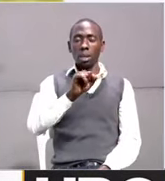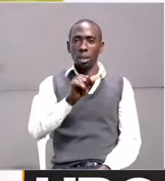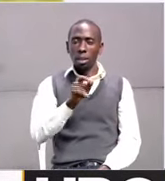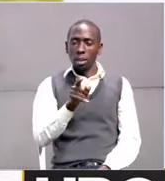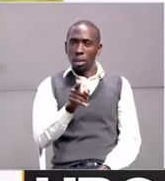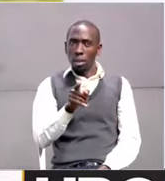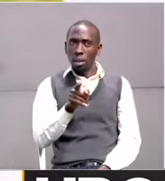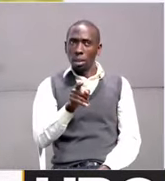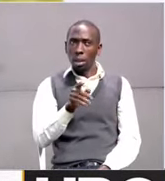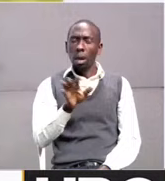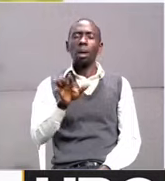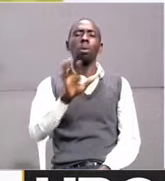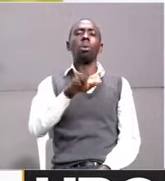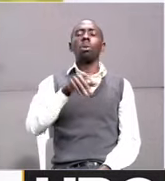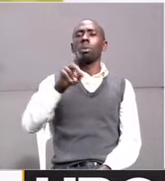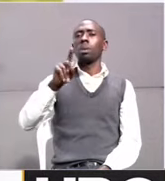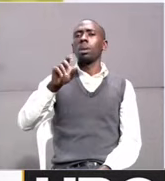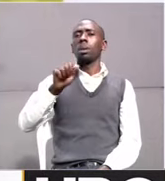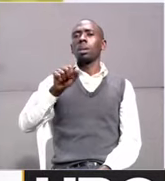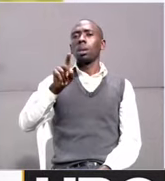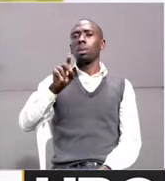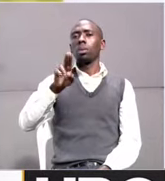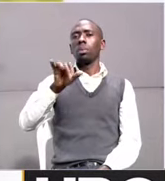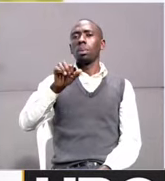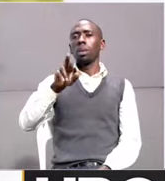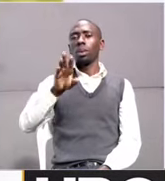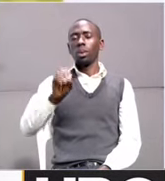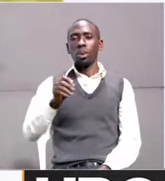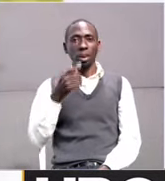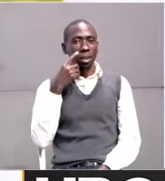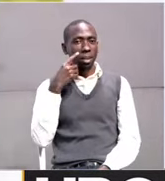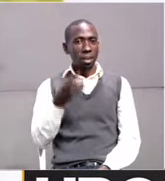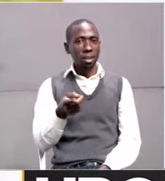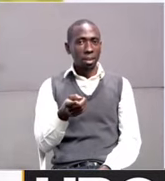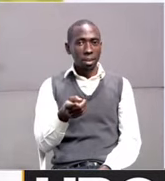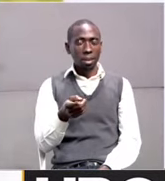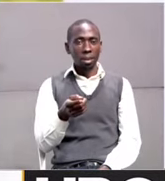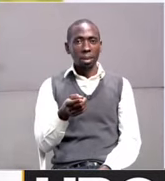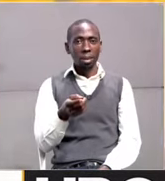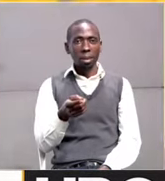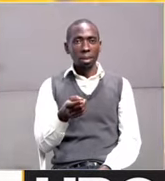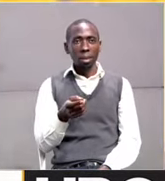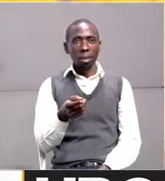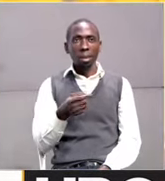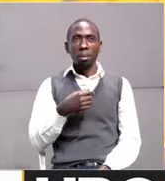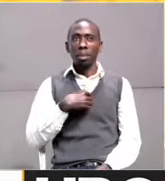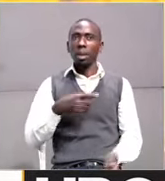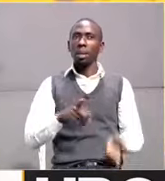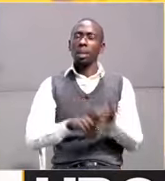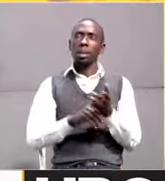million. Kakumiro. Every harvest of pineapple, about